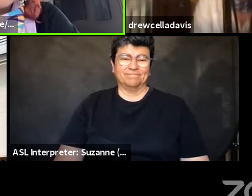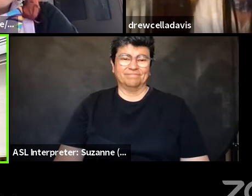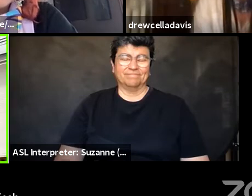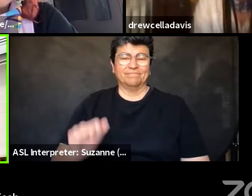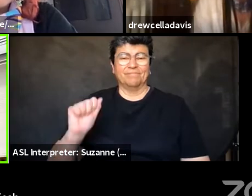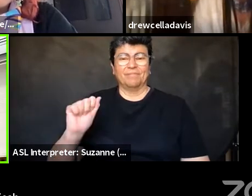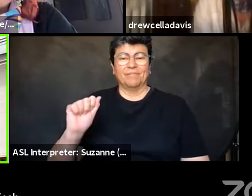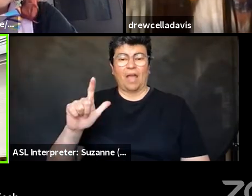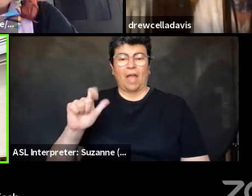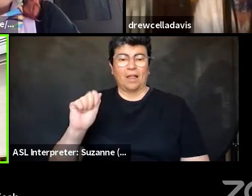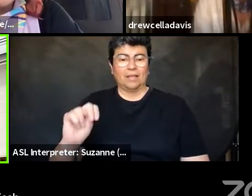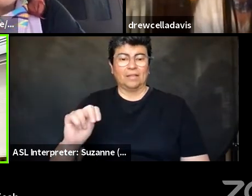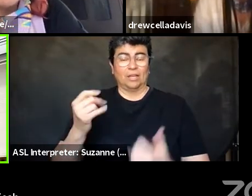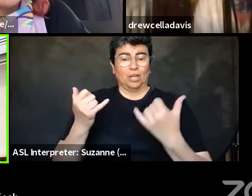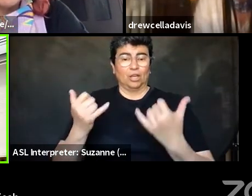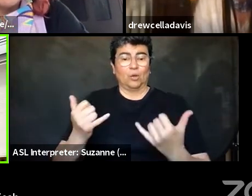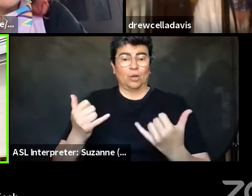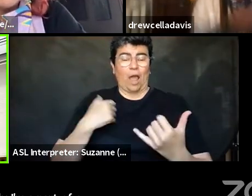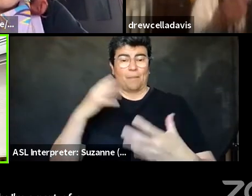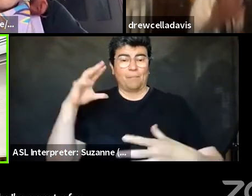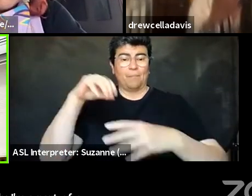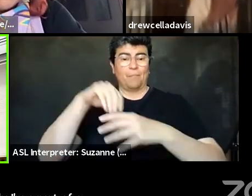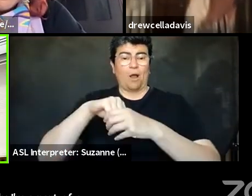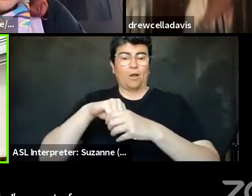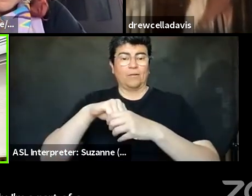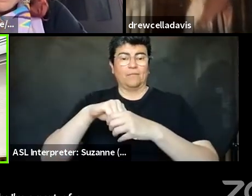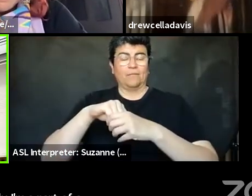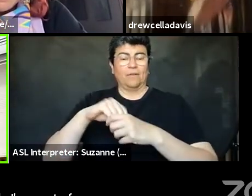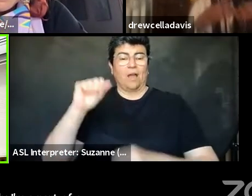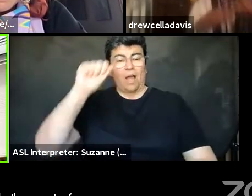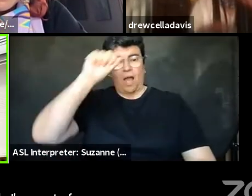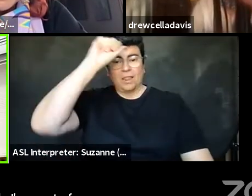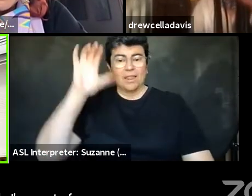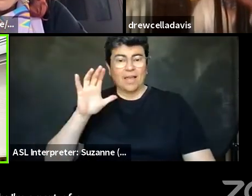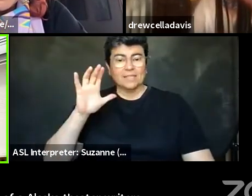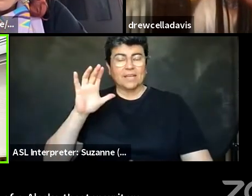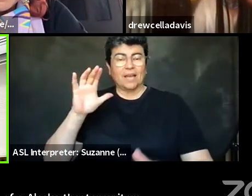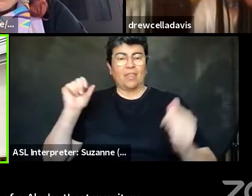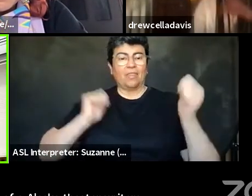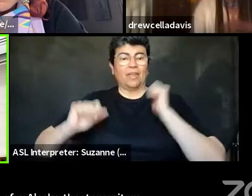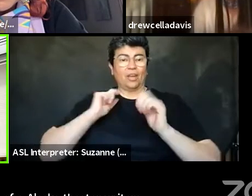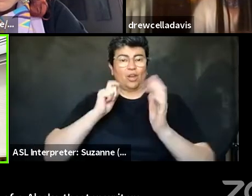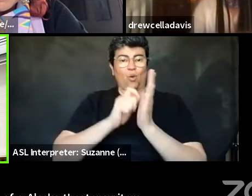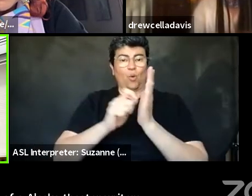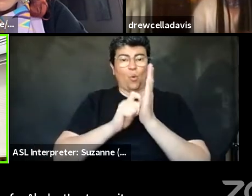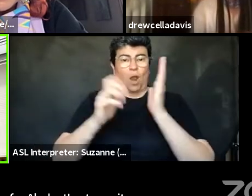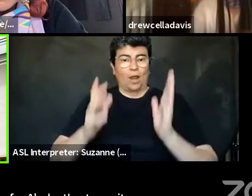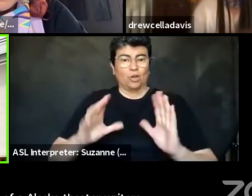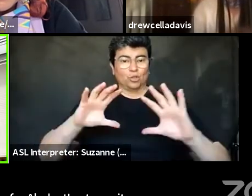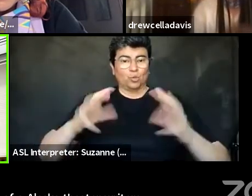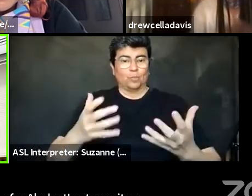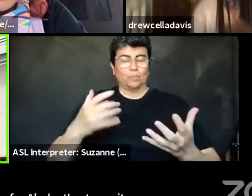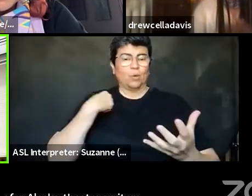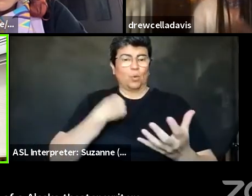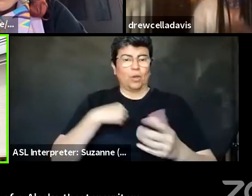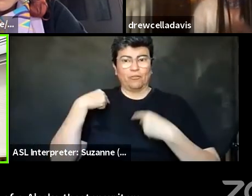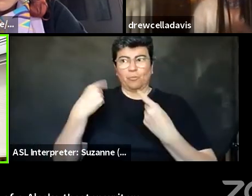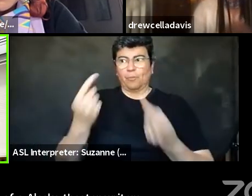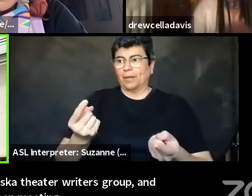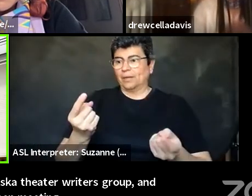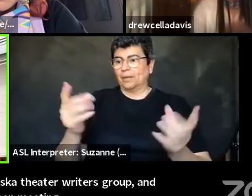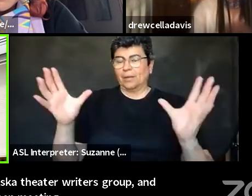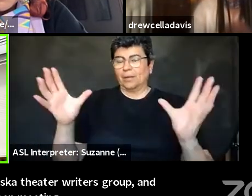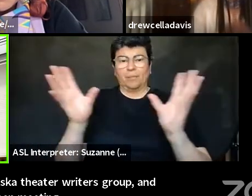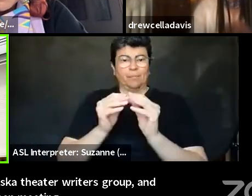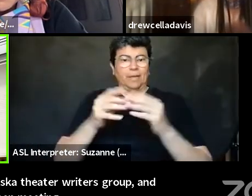Well, currently I'm a part of a Alaska Theater Writers Group, and we've been meeting